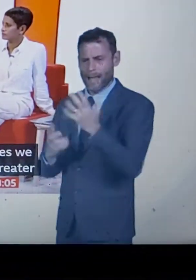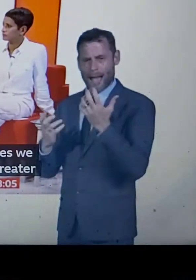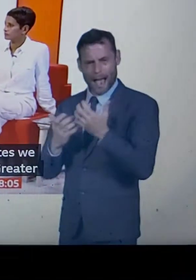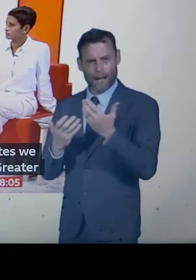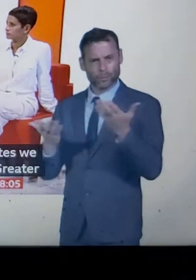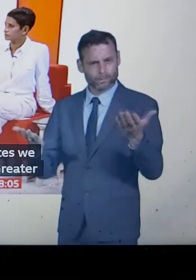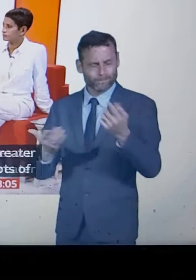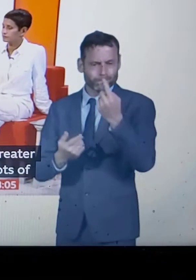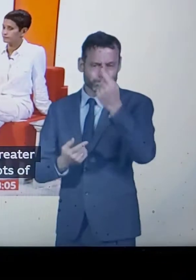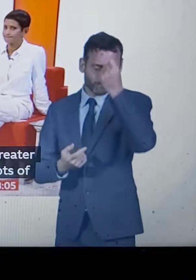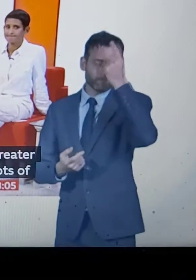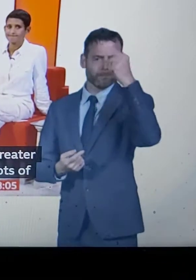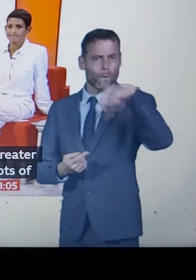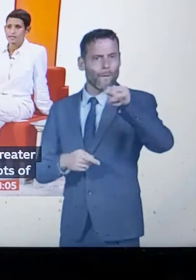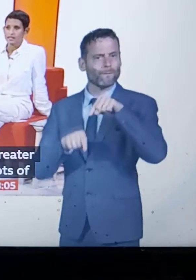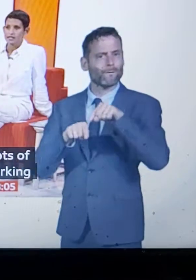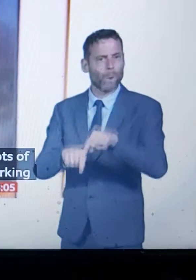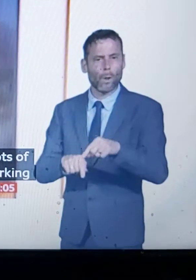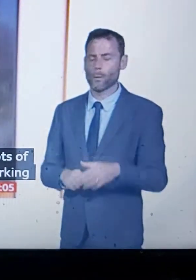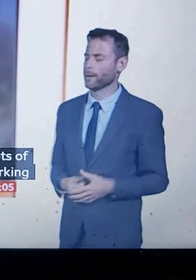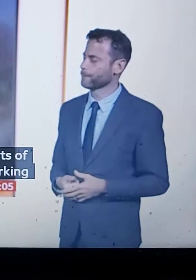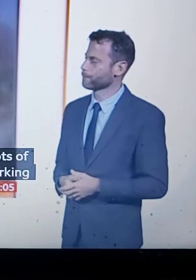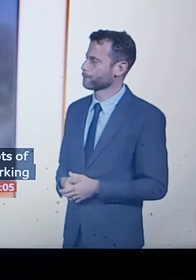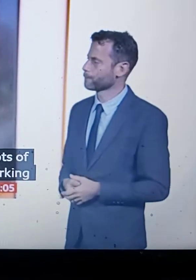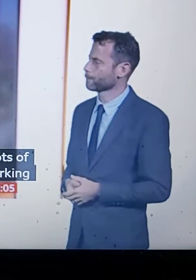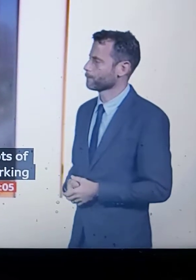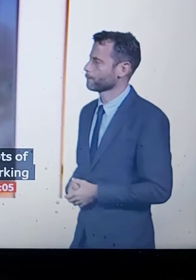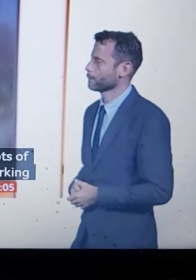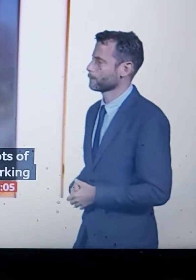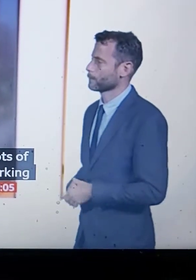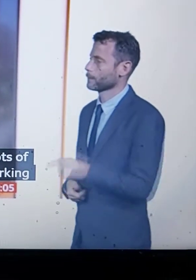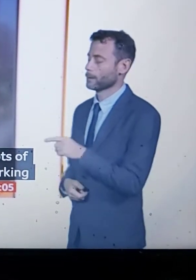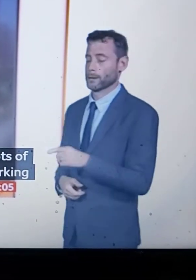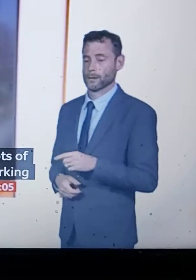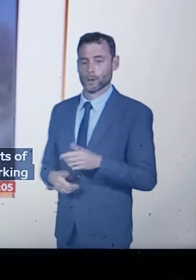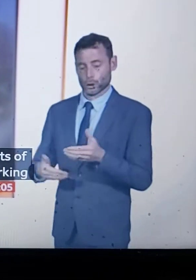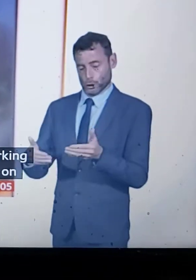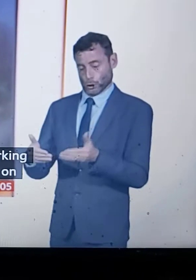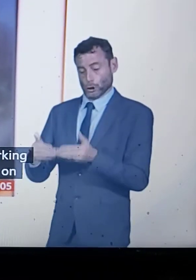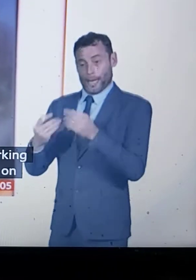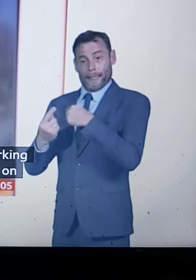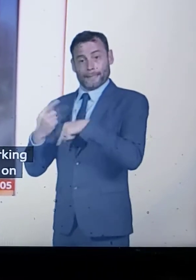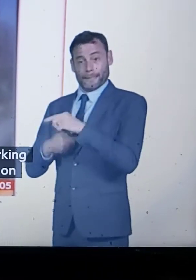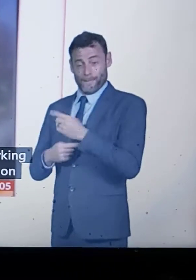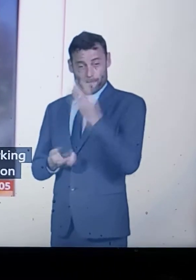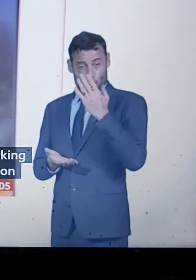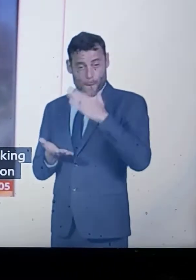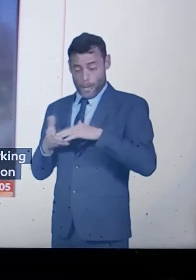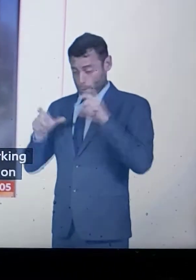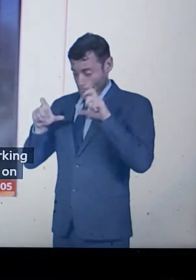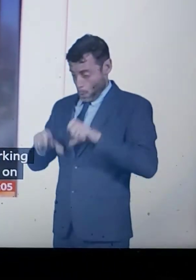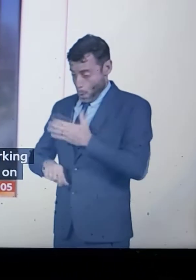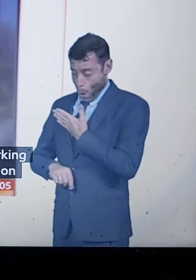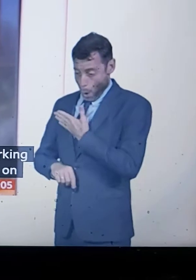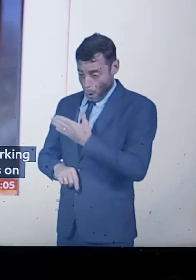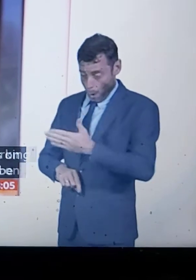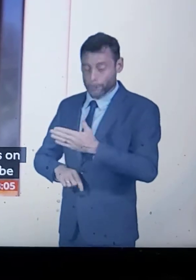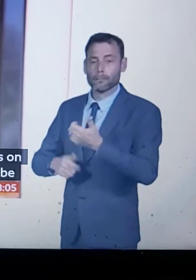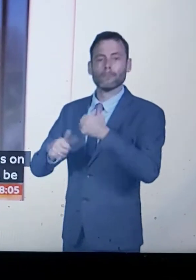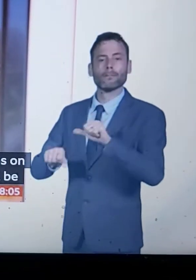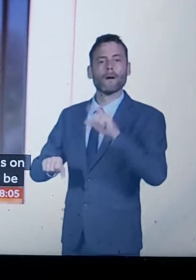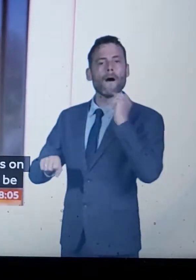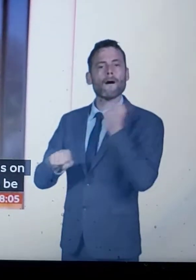Andy Burton speaking to us in the next few minutes. Now, 15 charities have joined forces. They're urging the government to protect the jobs of some workers who